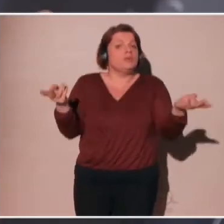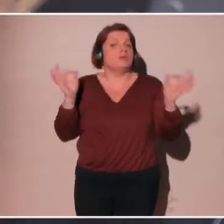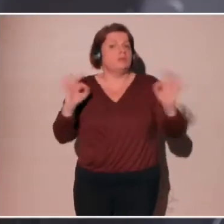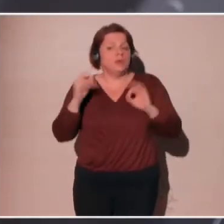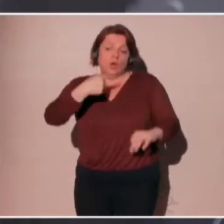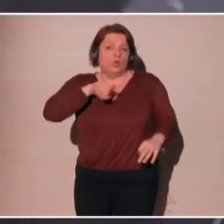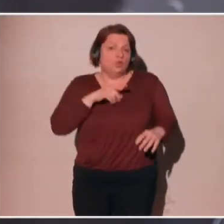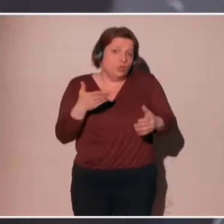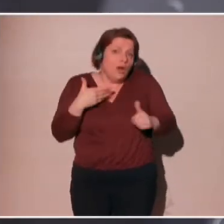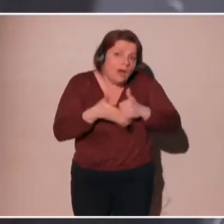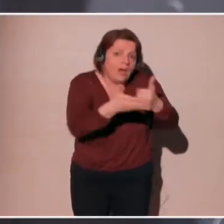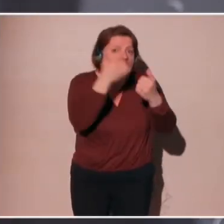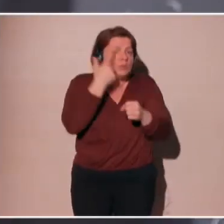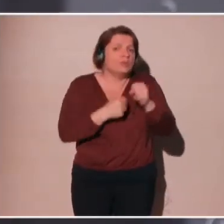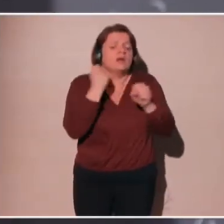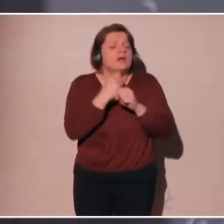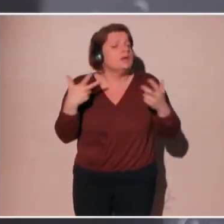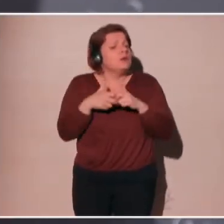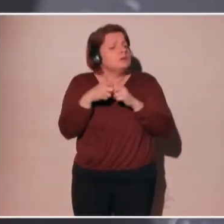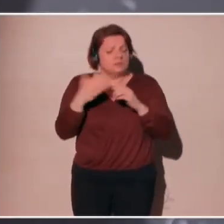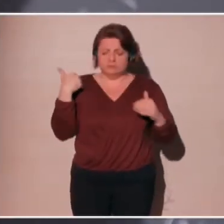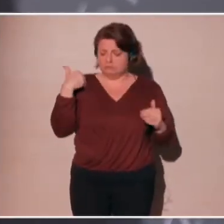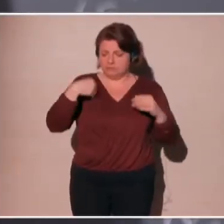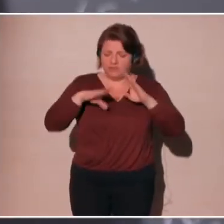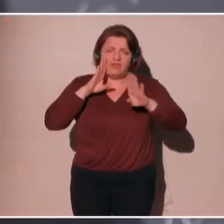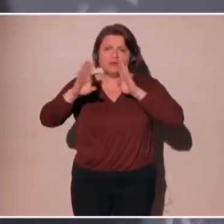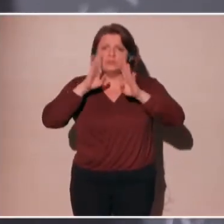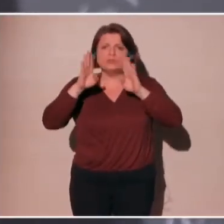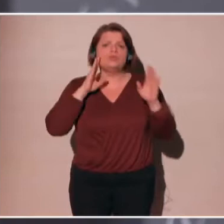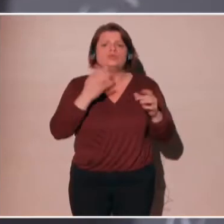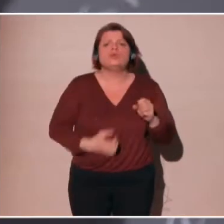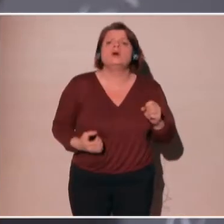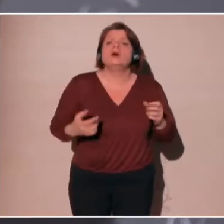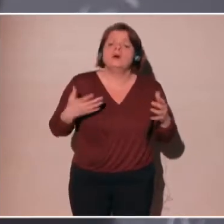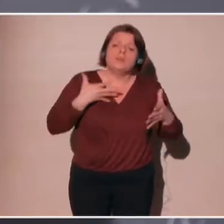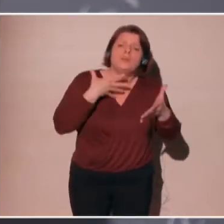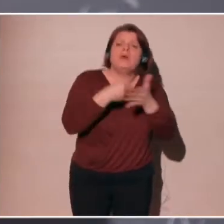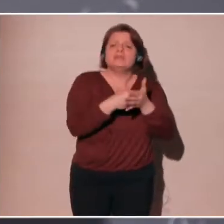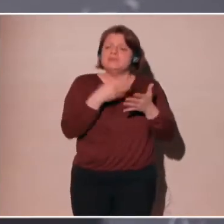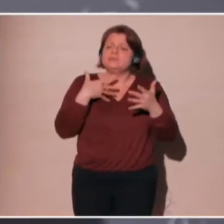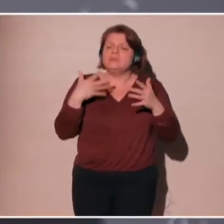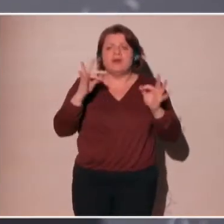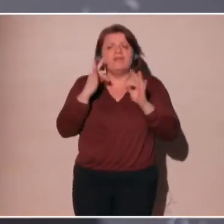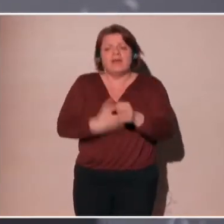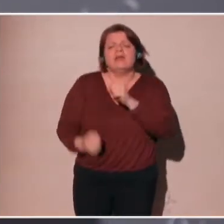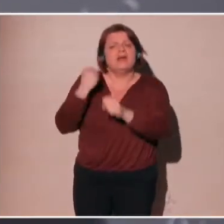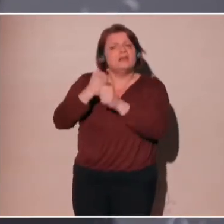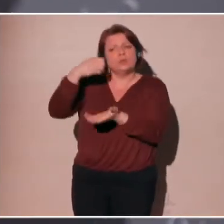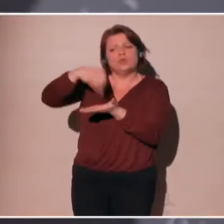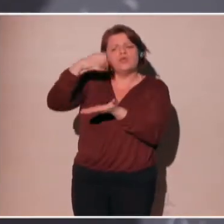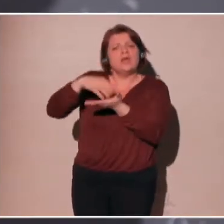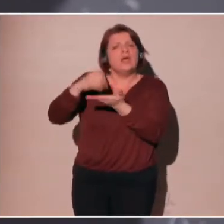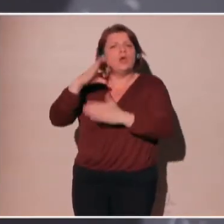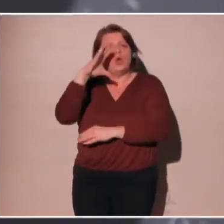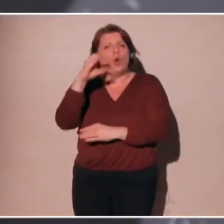sets. And when these data sets don't exist, we actually contribute to creating them. Facebook has, for example, participated in COCO, which is a data